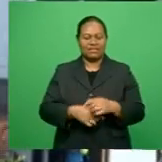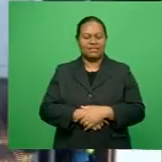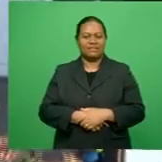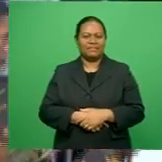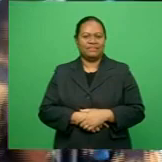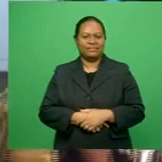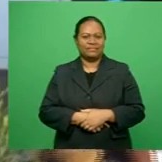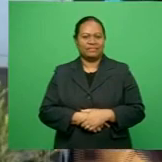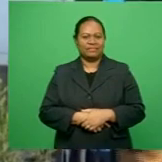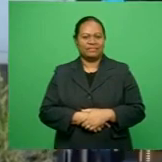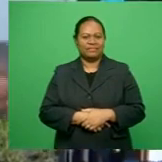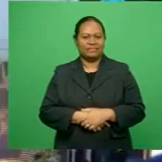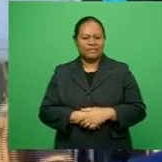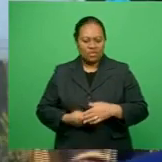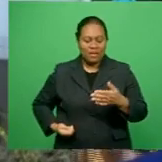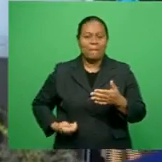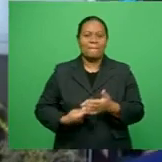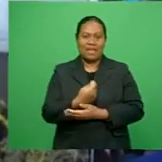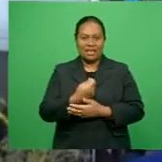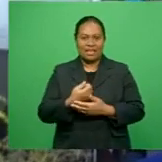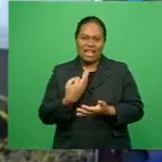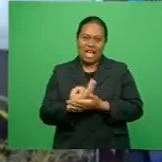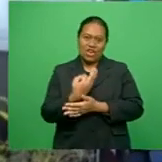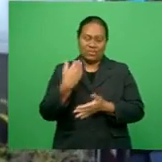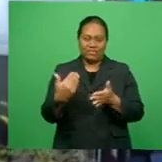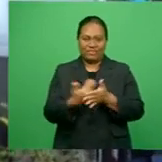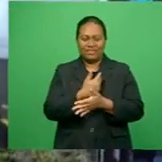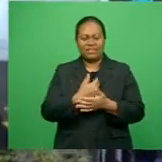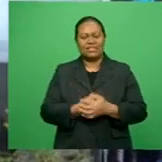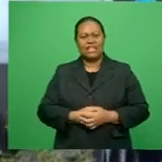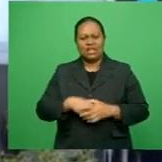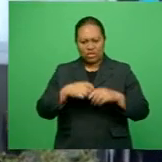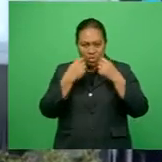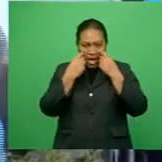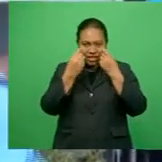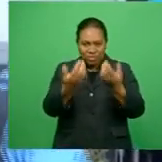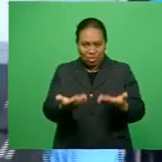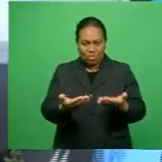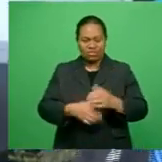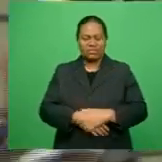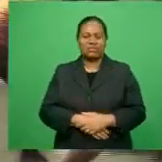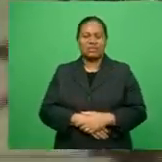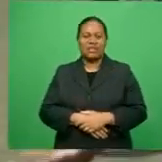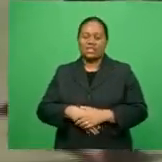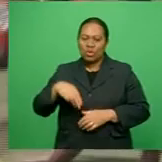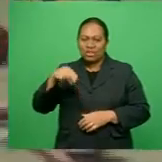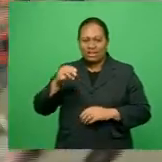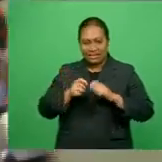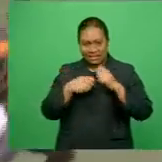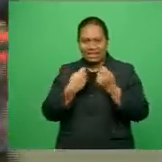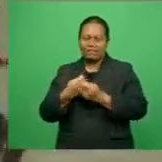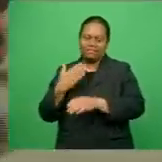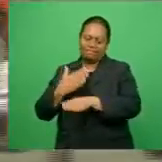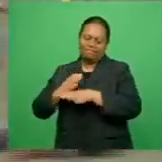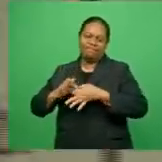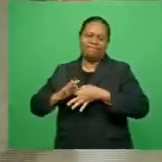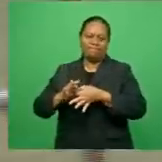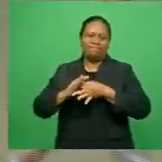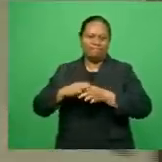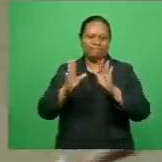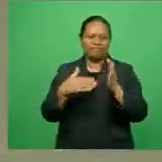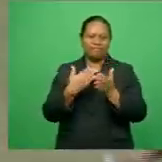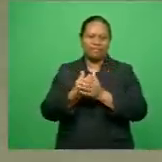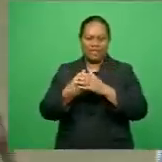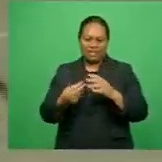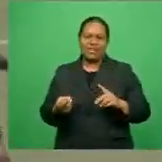When we paid our entry fee, it was all about participation and gaining exposure. But the team was able to work together until we reached the